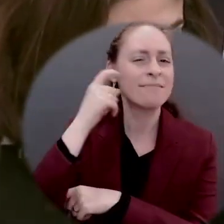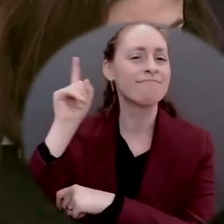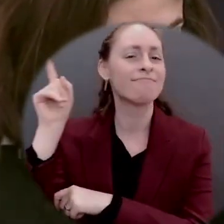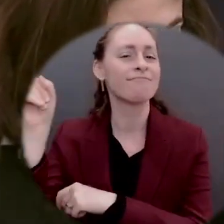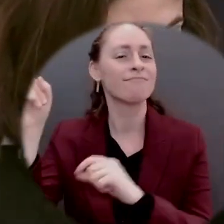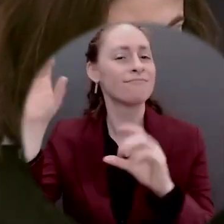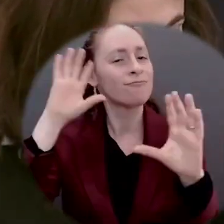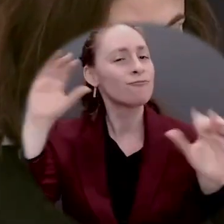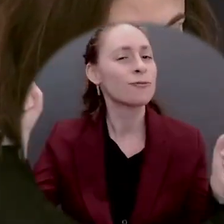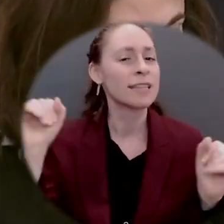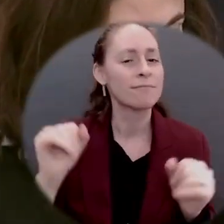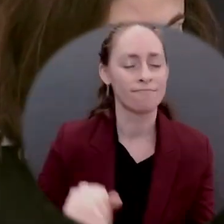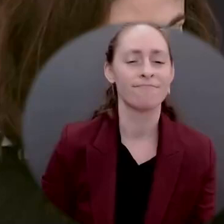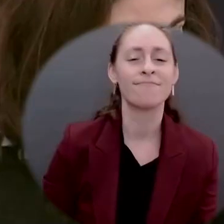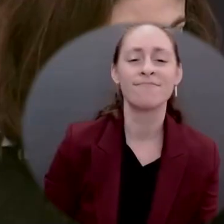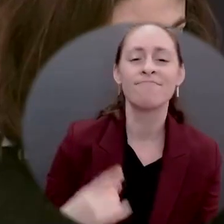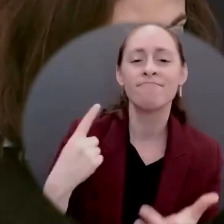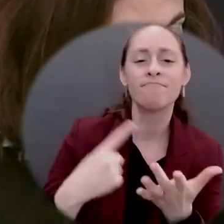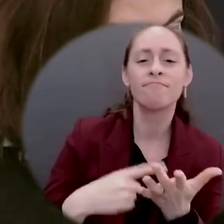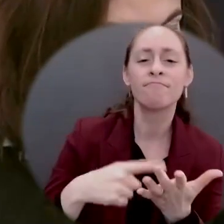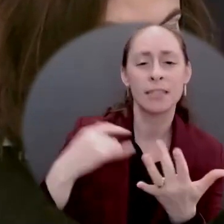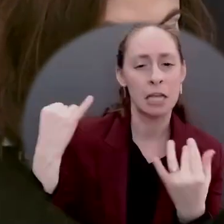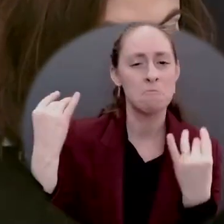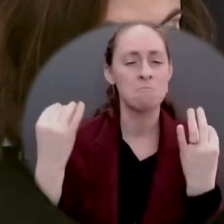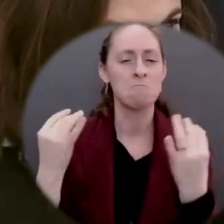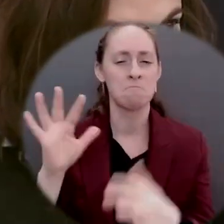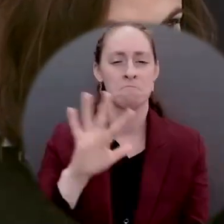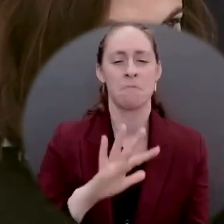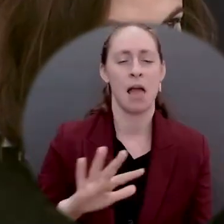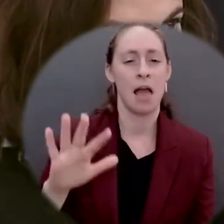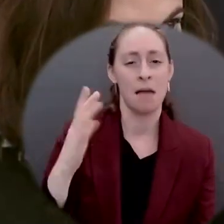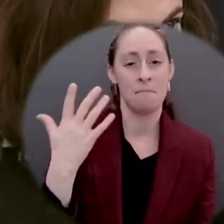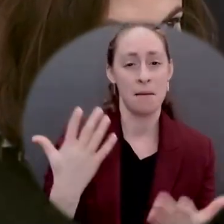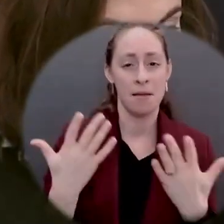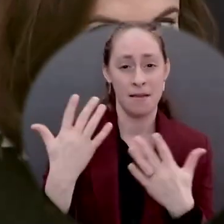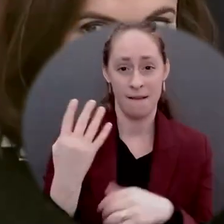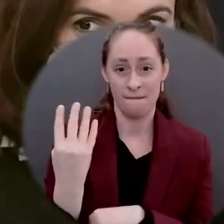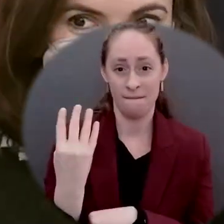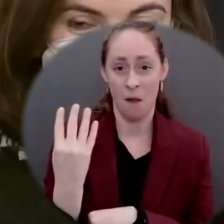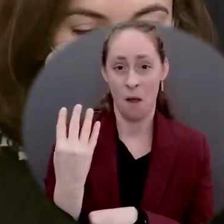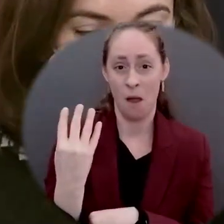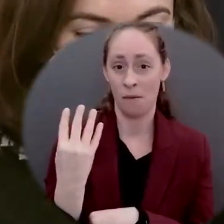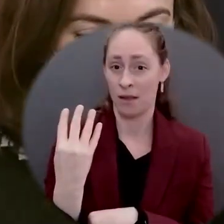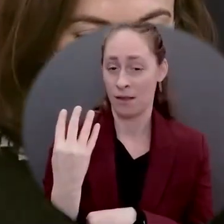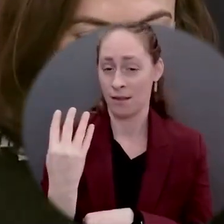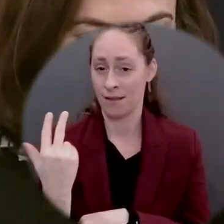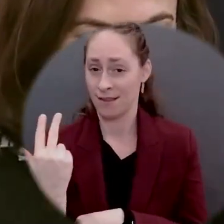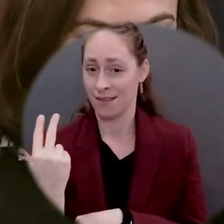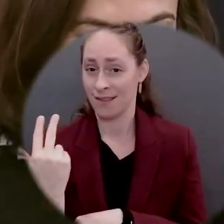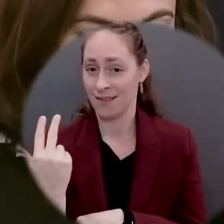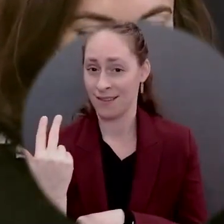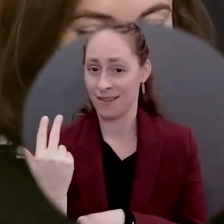considering about 4 nominees, did he mean 3? Did about 4 mean 3?